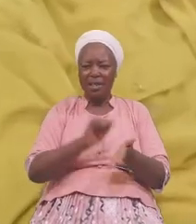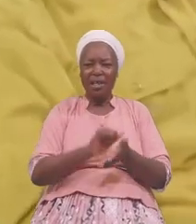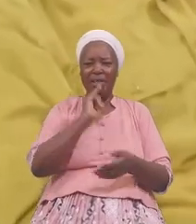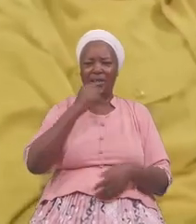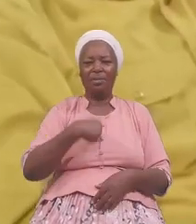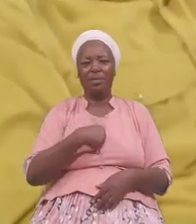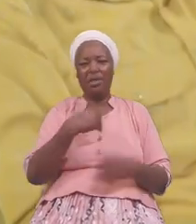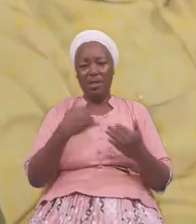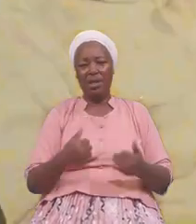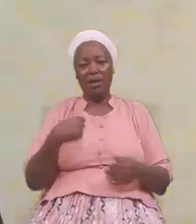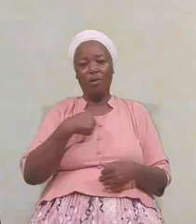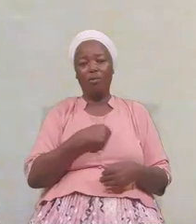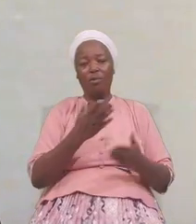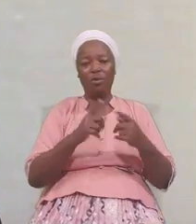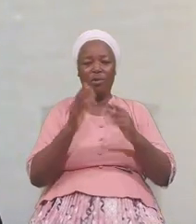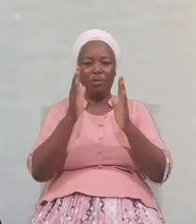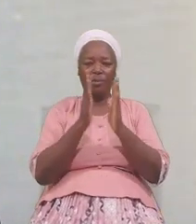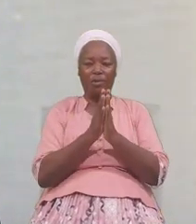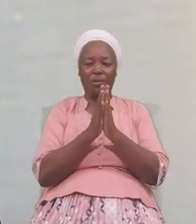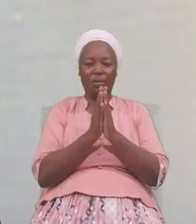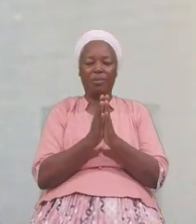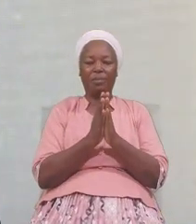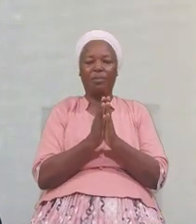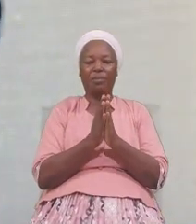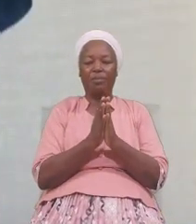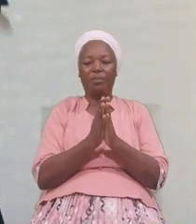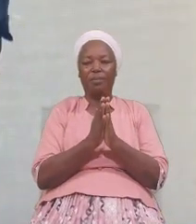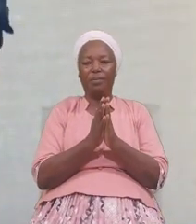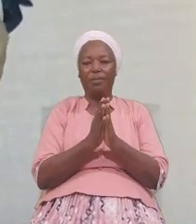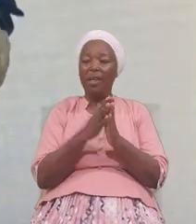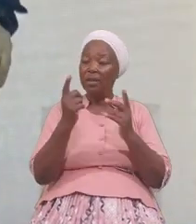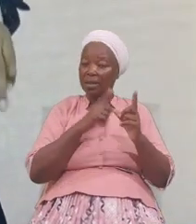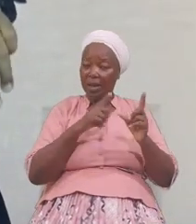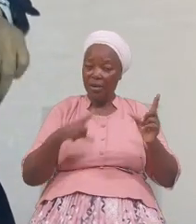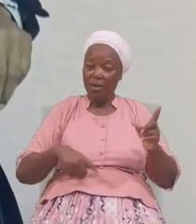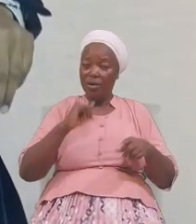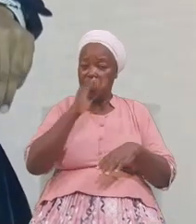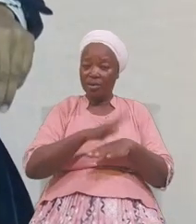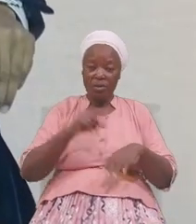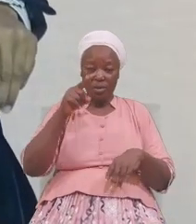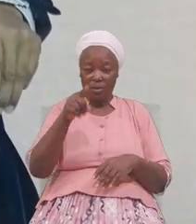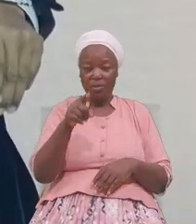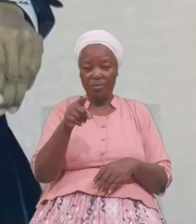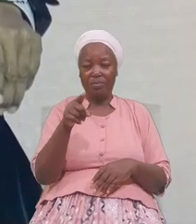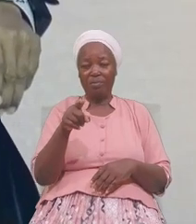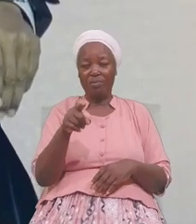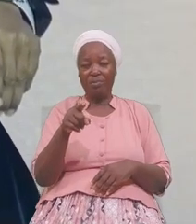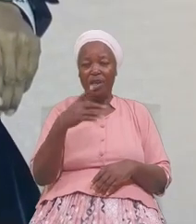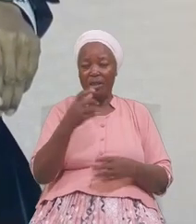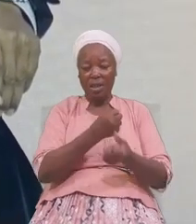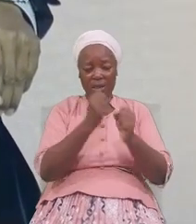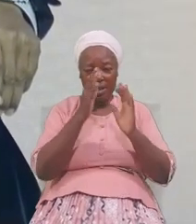Heads bowed and eyes closed. The Lord is calling you. The